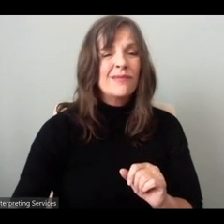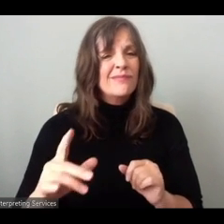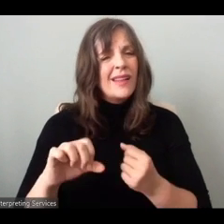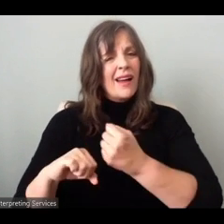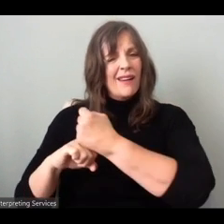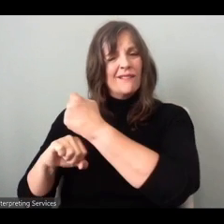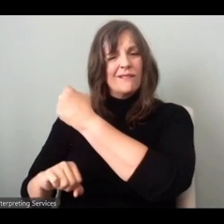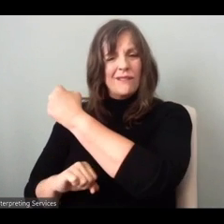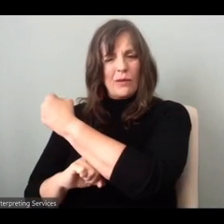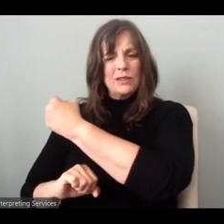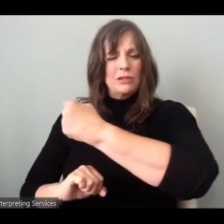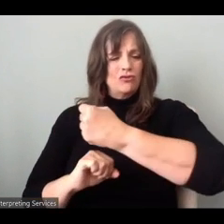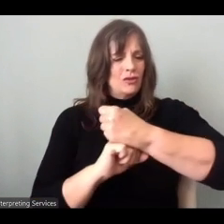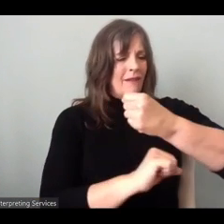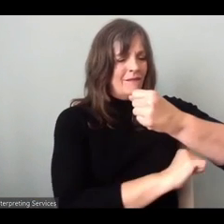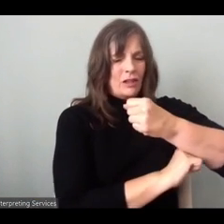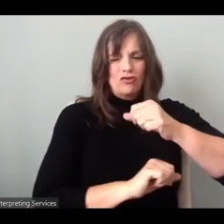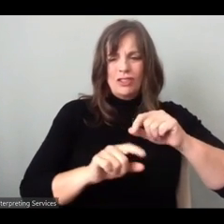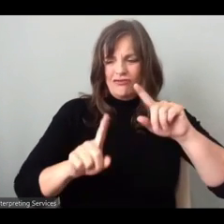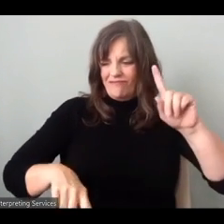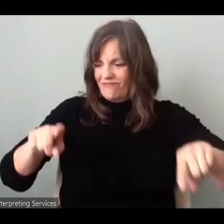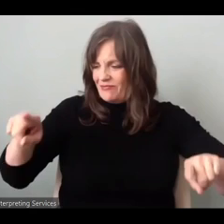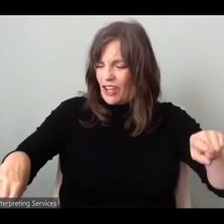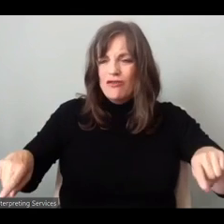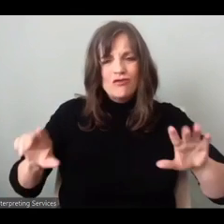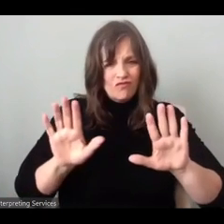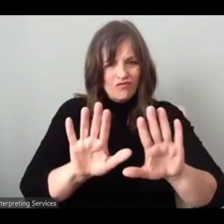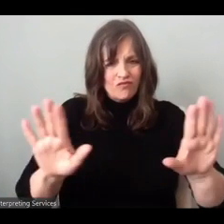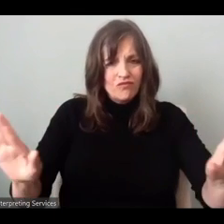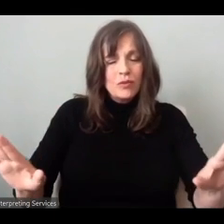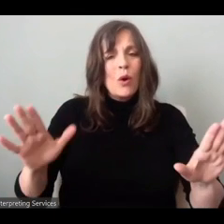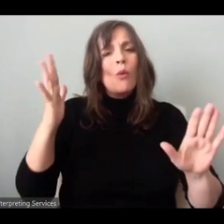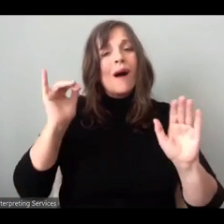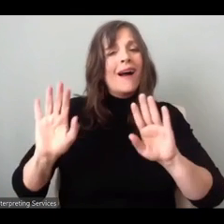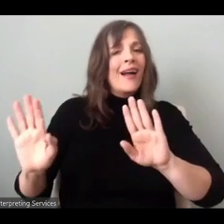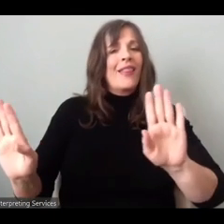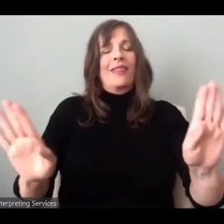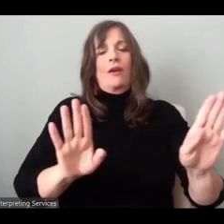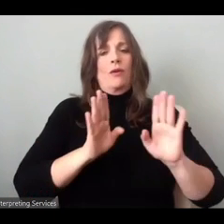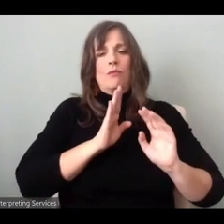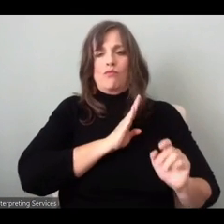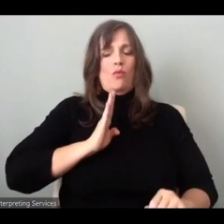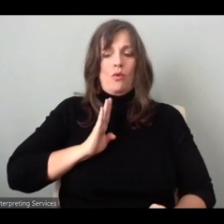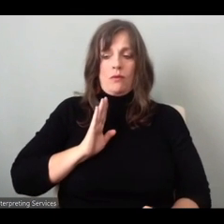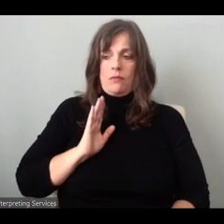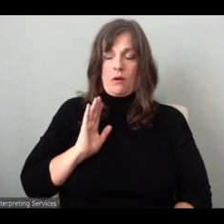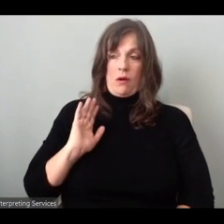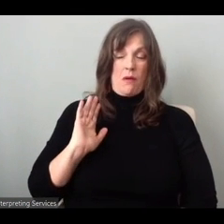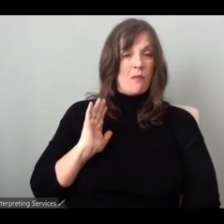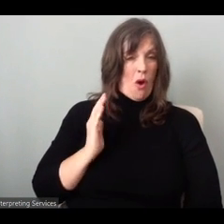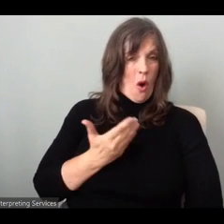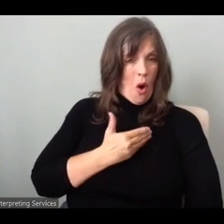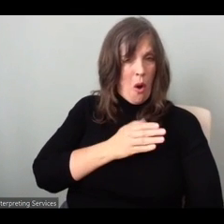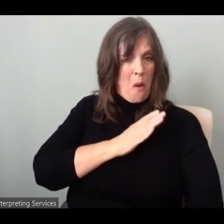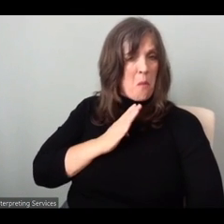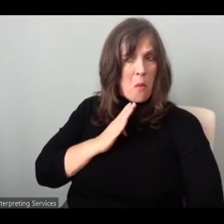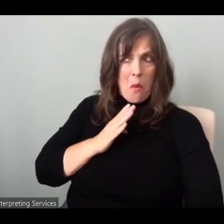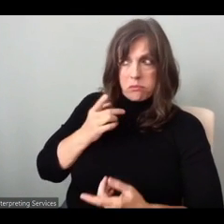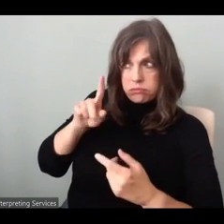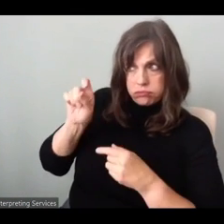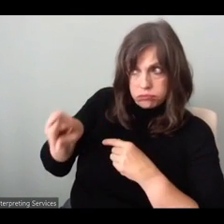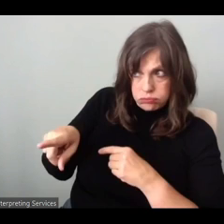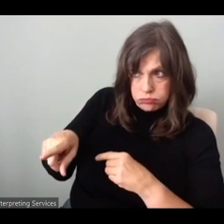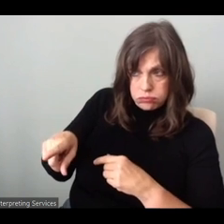Oh, right. Well, all our question was, how is the COVID-19 crisis impacting your